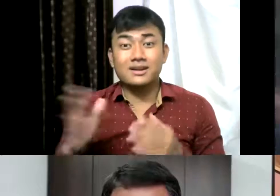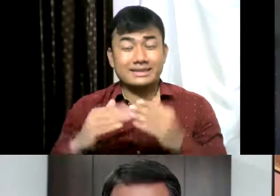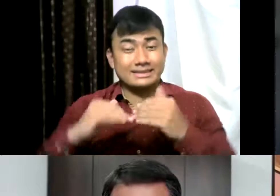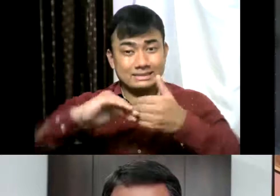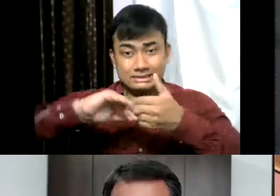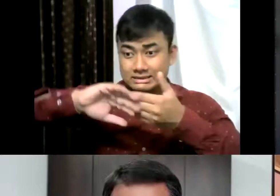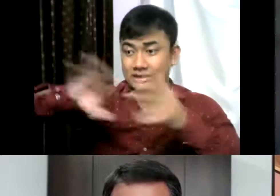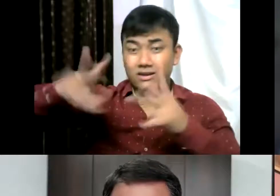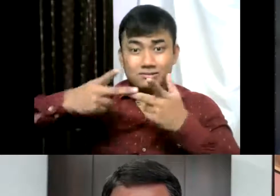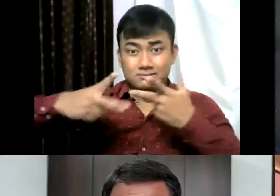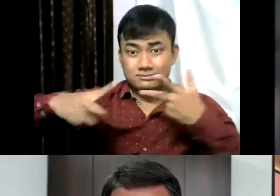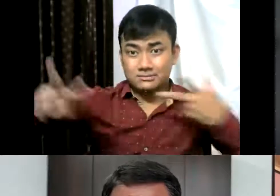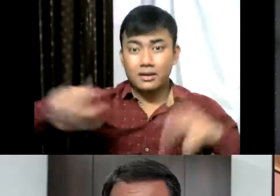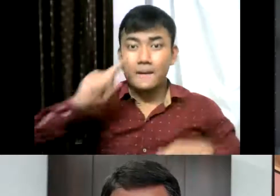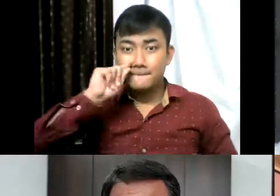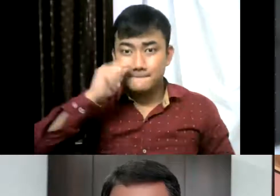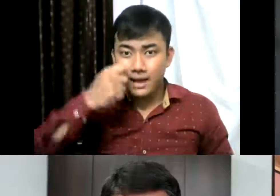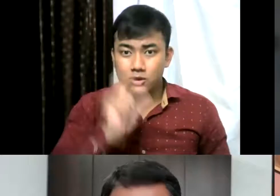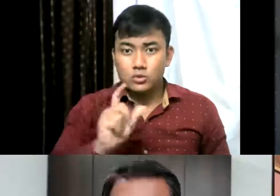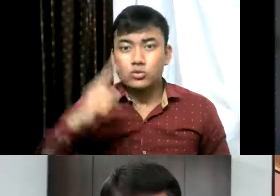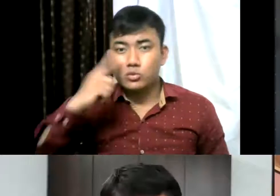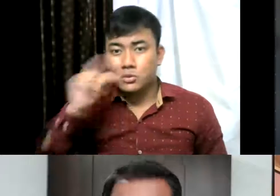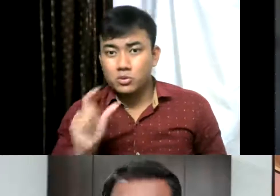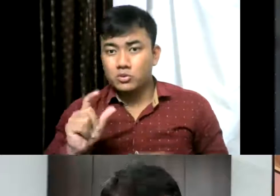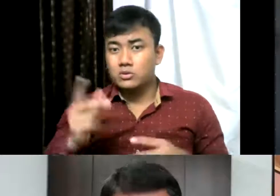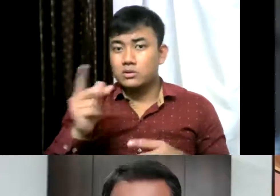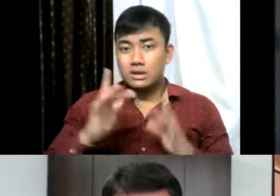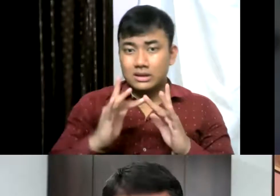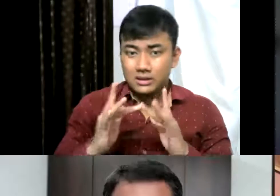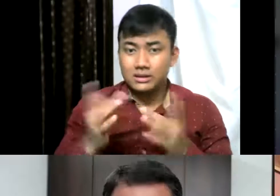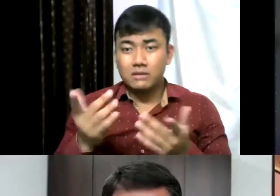it's actually like these are the main sparks and the other things are like spikes. No?